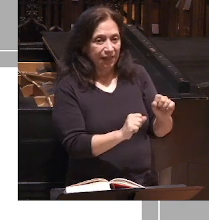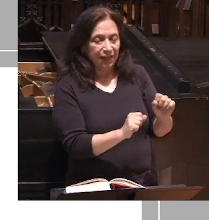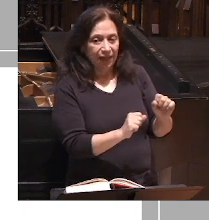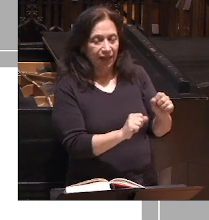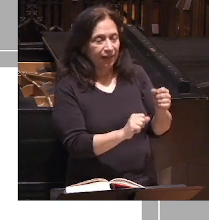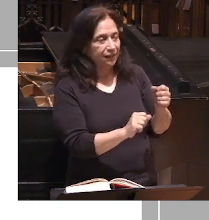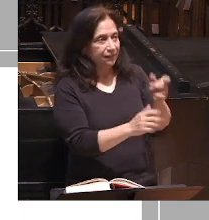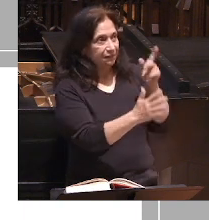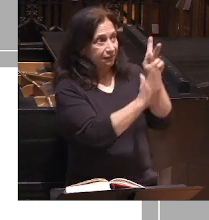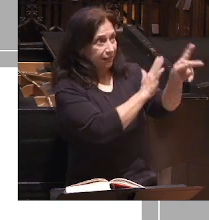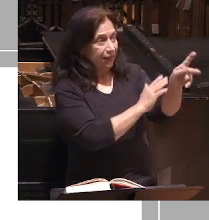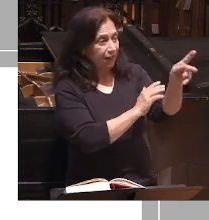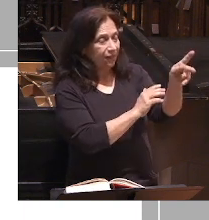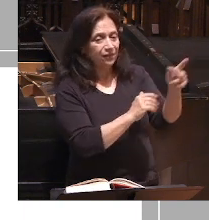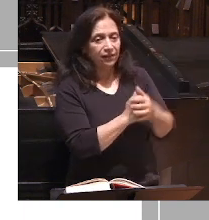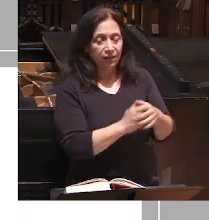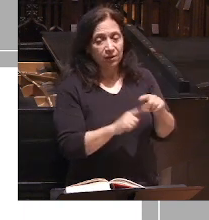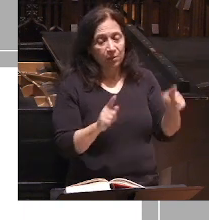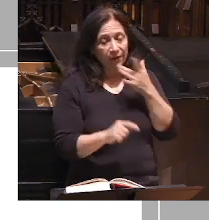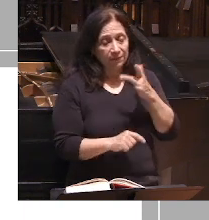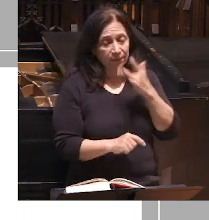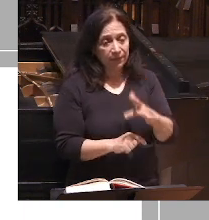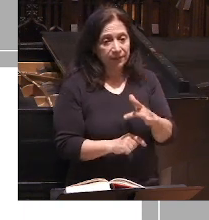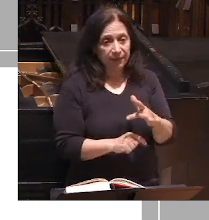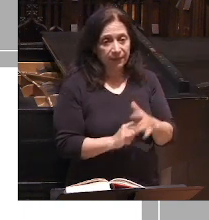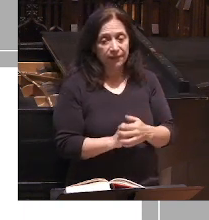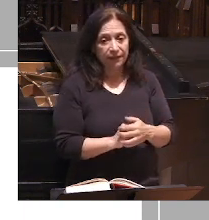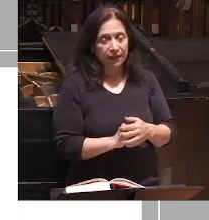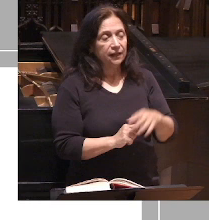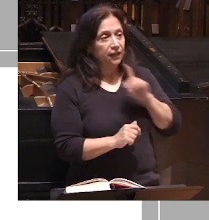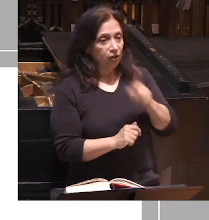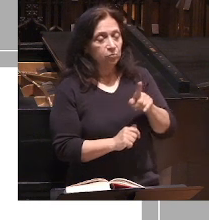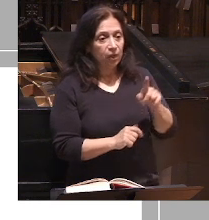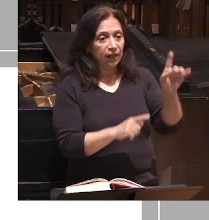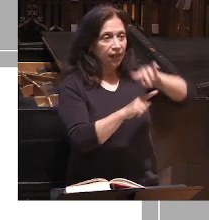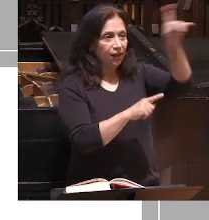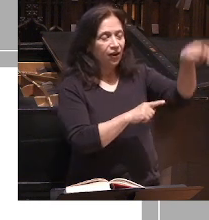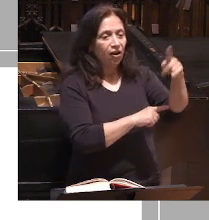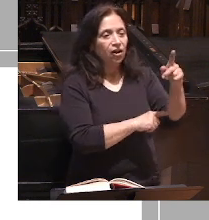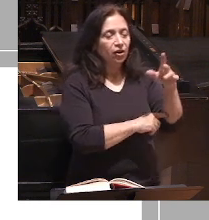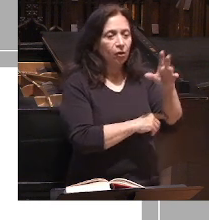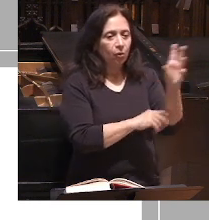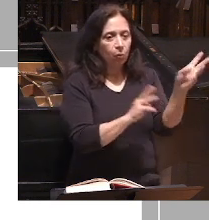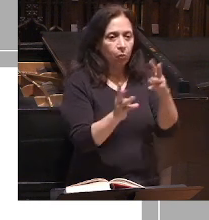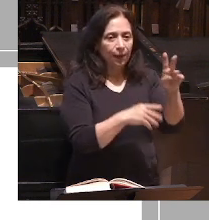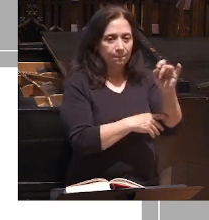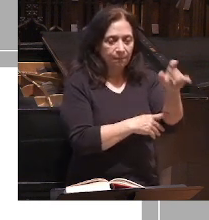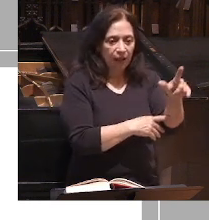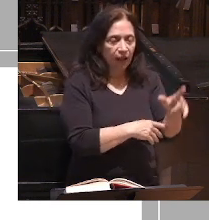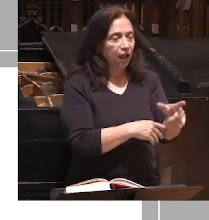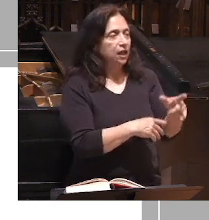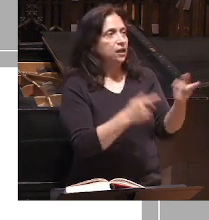bring them down. Well, unfortunately, the windmill breaks his lance and drags him and